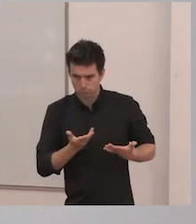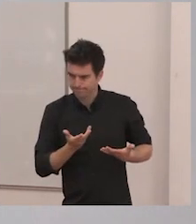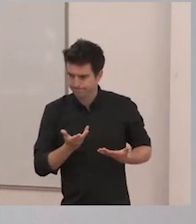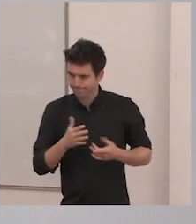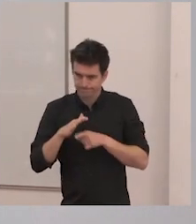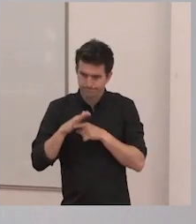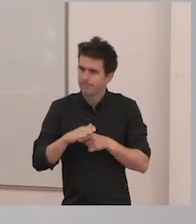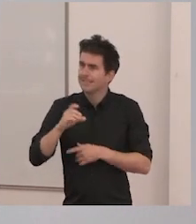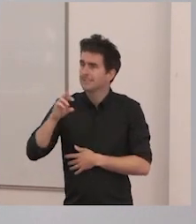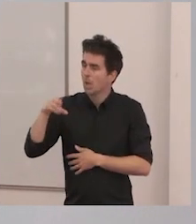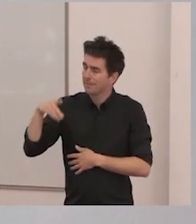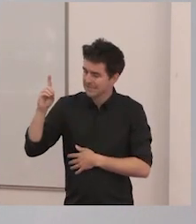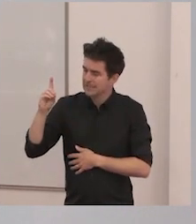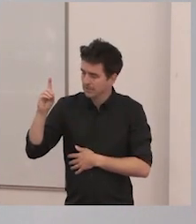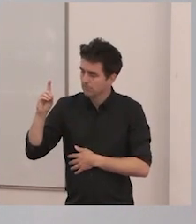devalued other.